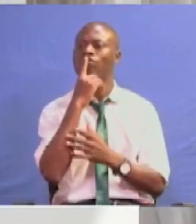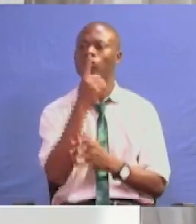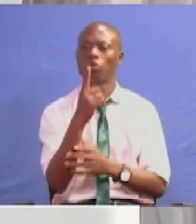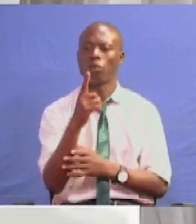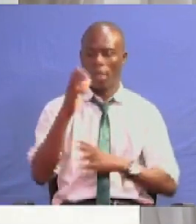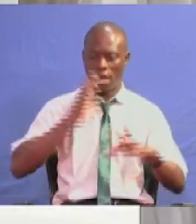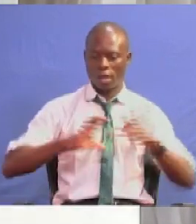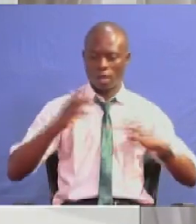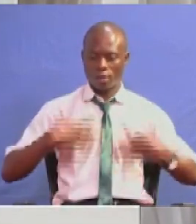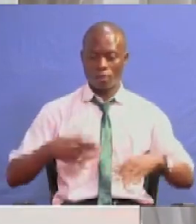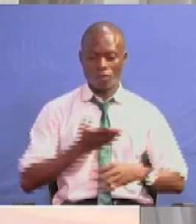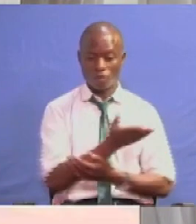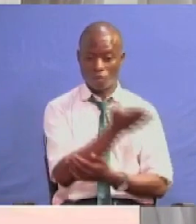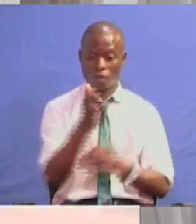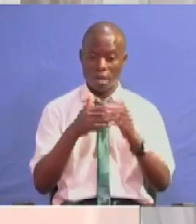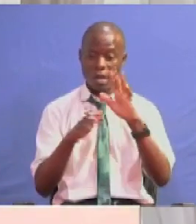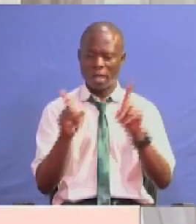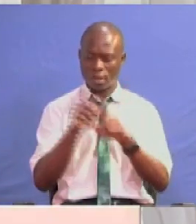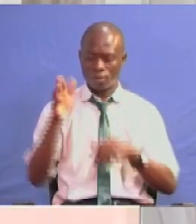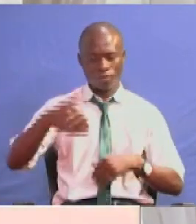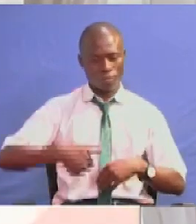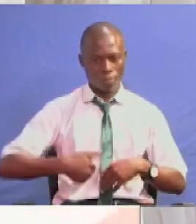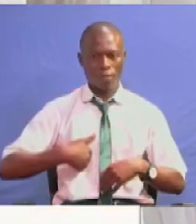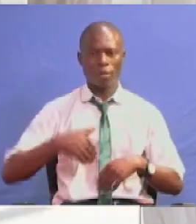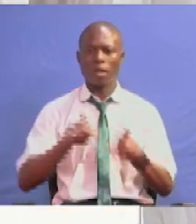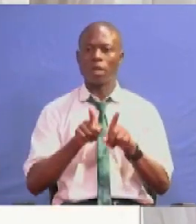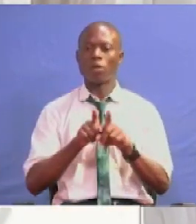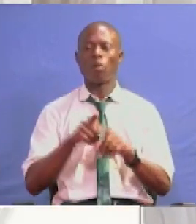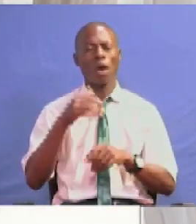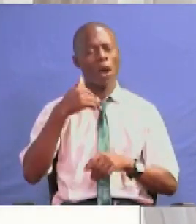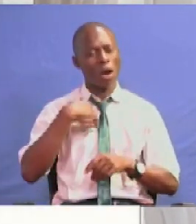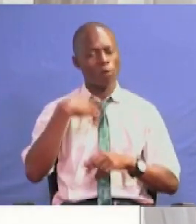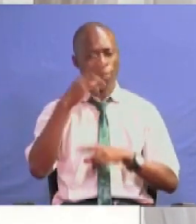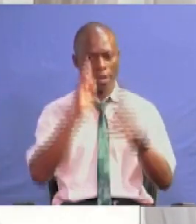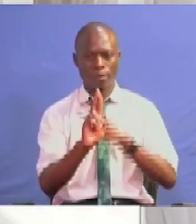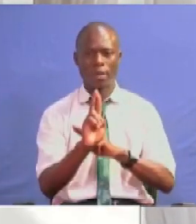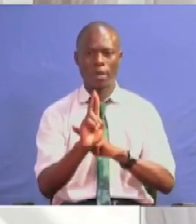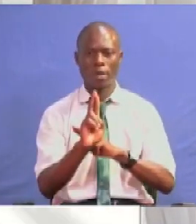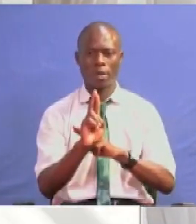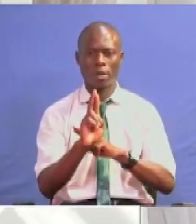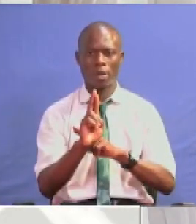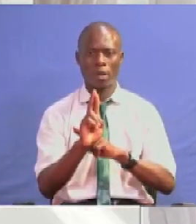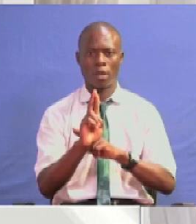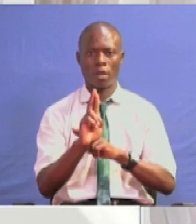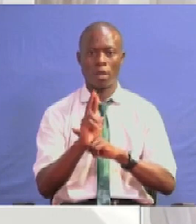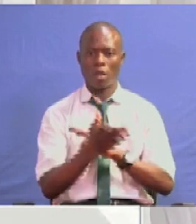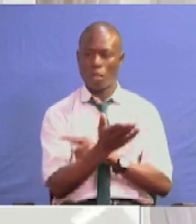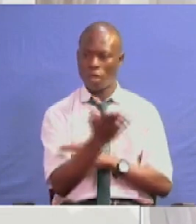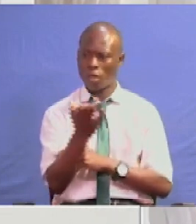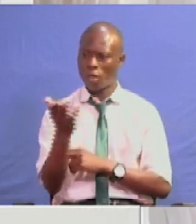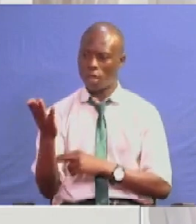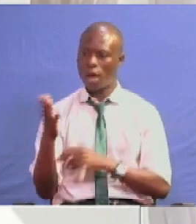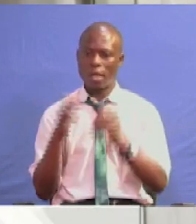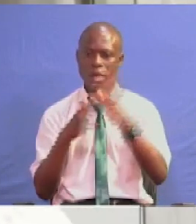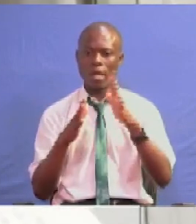Sisi viongozi vijana pia tuwe watu wa kuheshimu wale viongozi